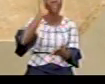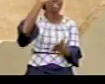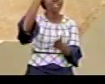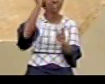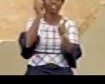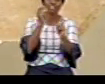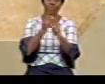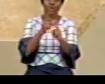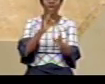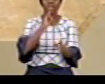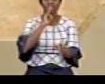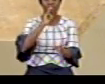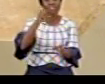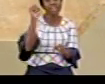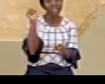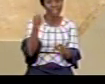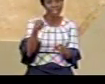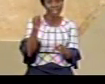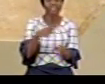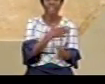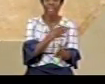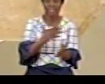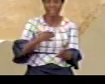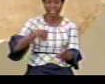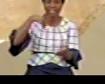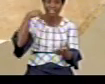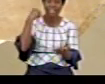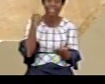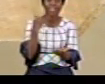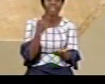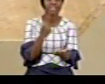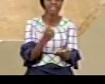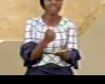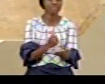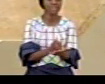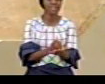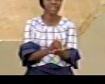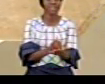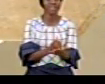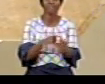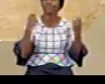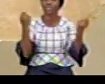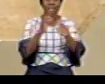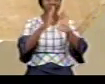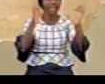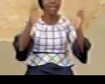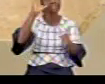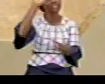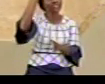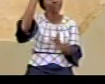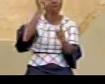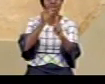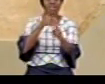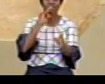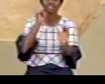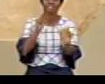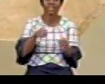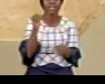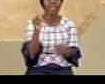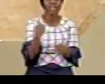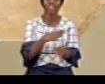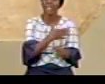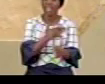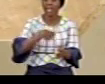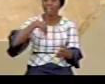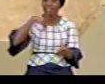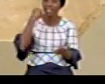amen. His word is yea and amen. Hallelujah. His word is